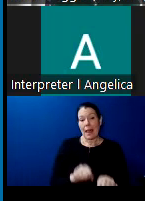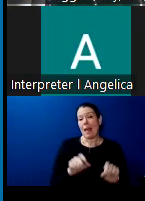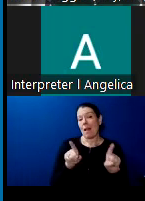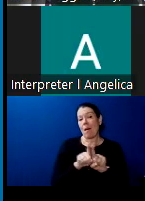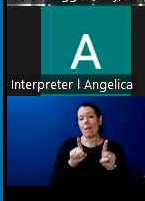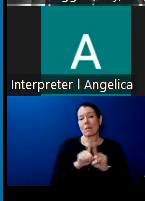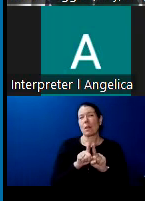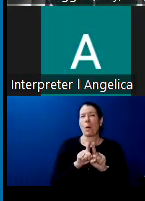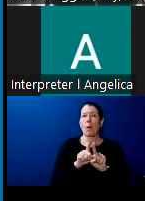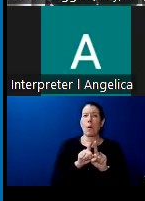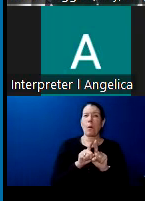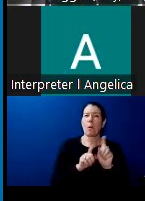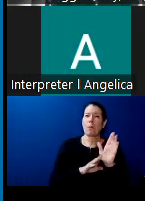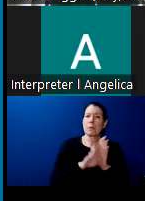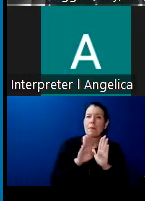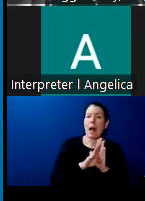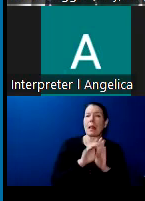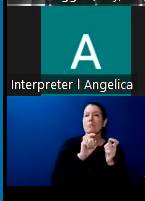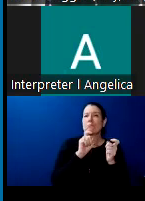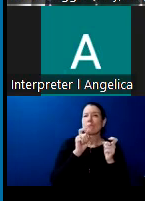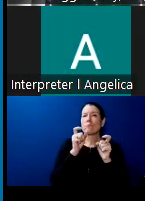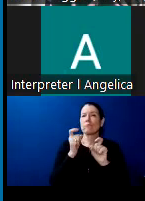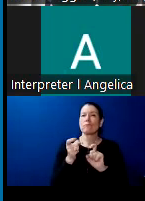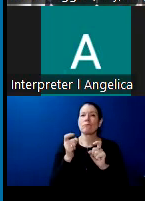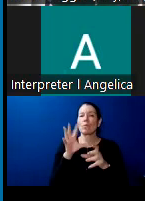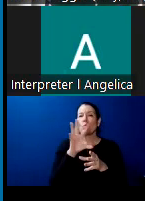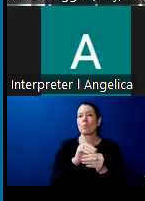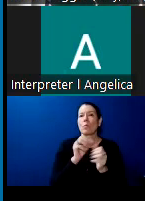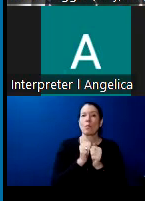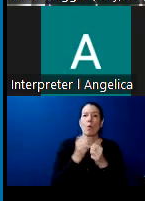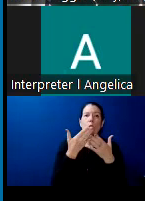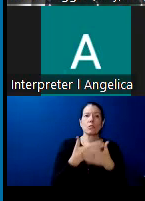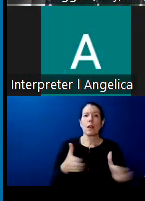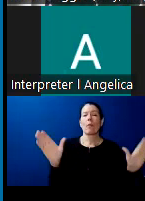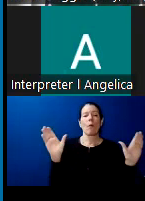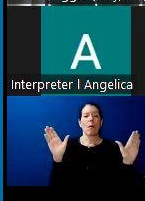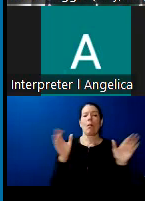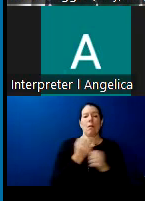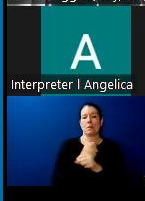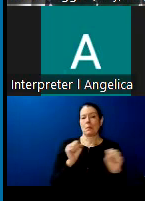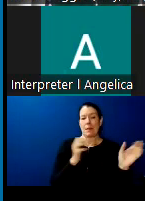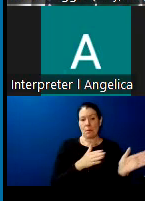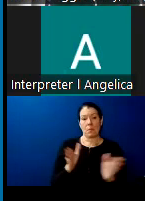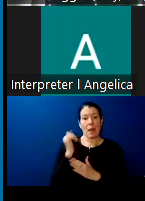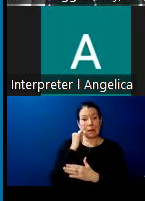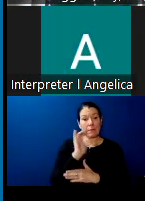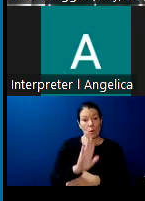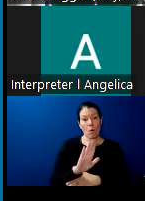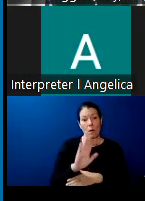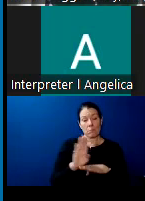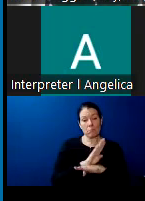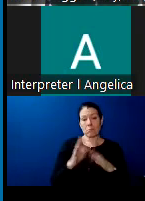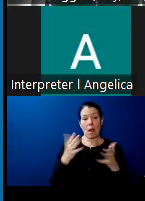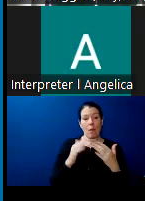be developed as a facet of a more general overarching safety plan, if that's something that your organization already has